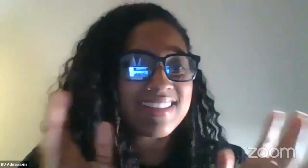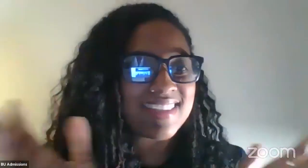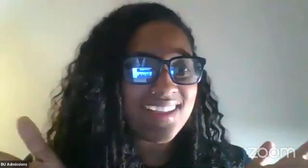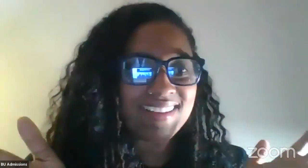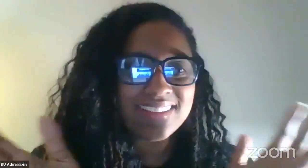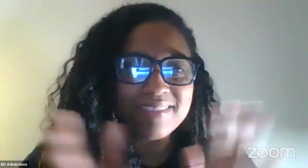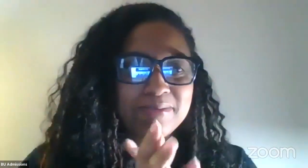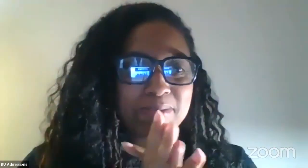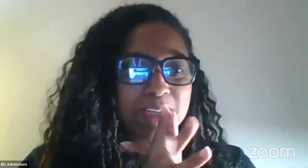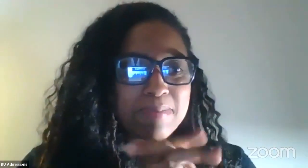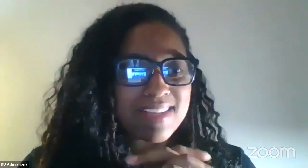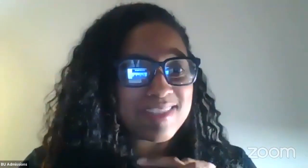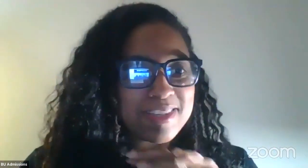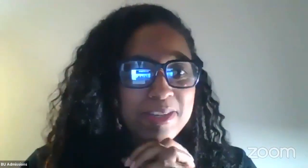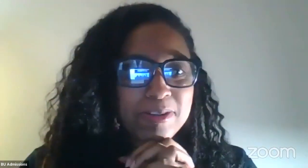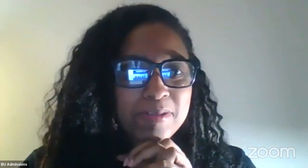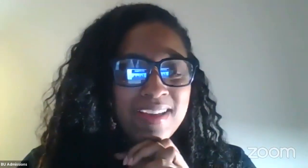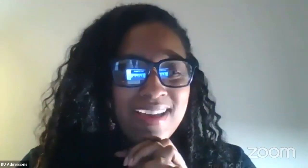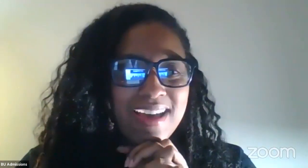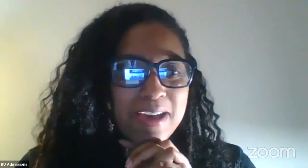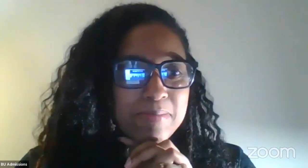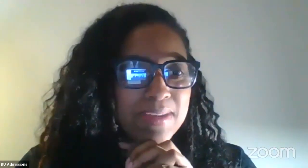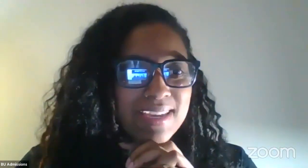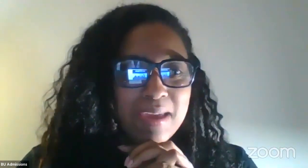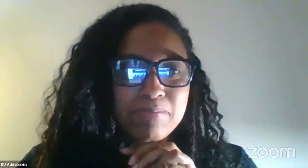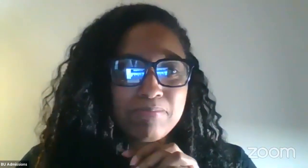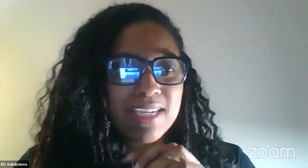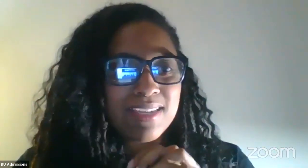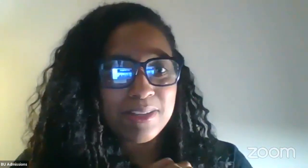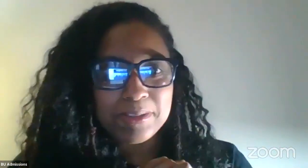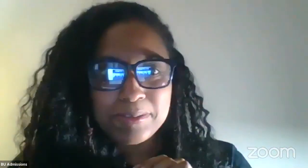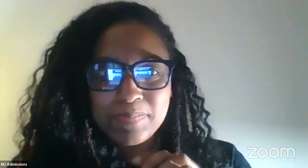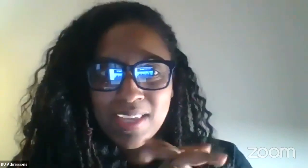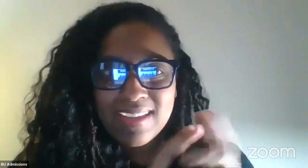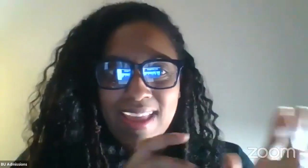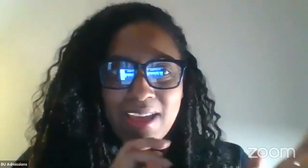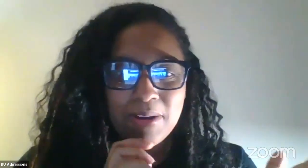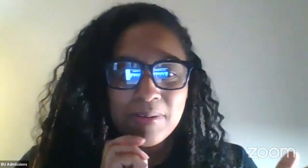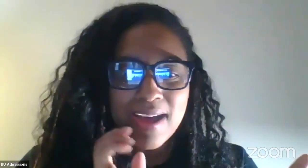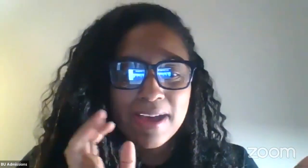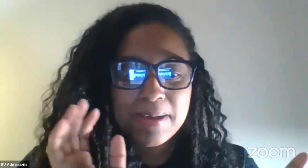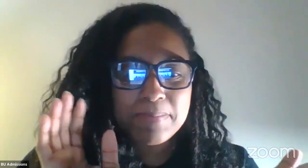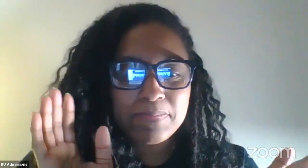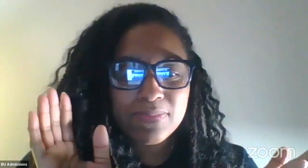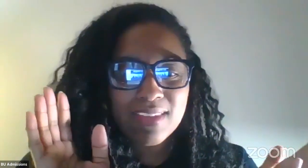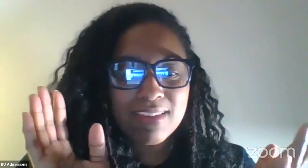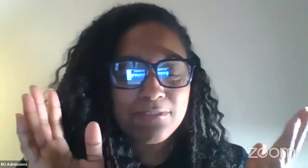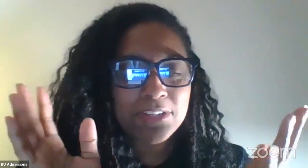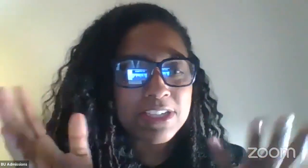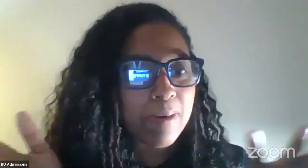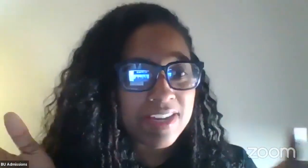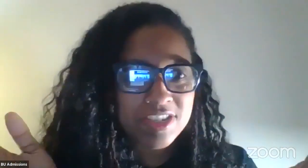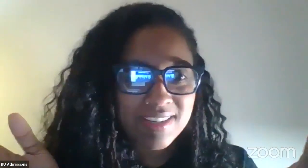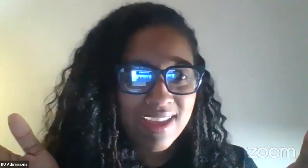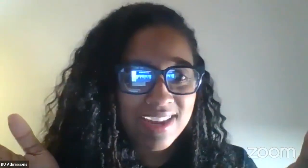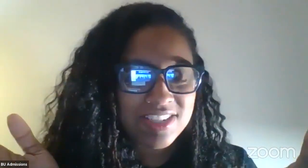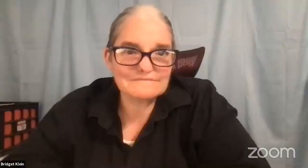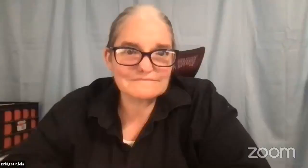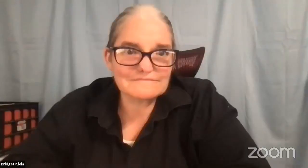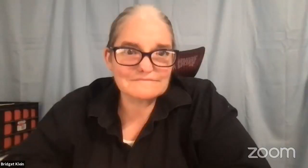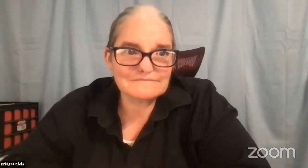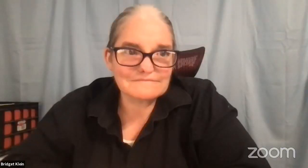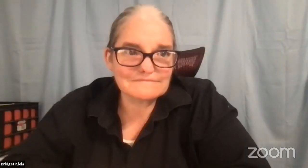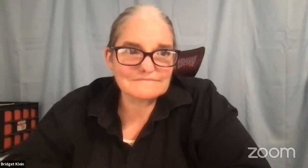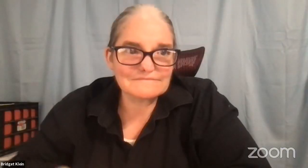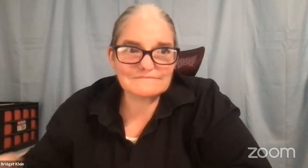selected ASL and what it means to you being at BU. Now, first question I